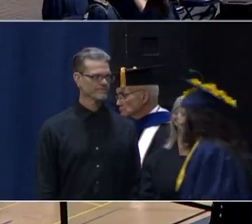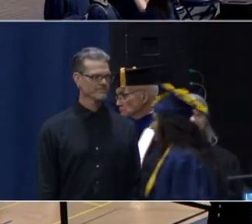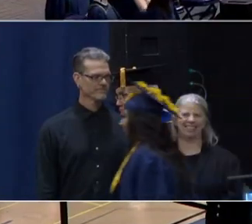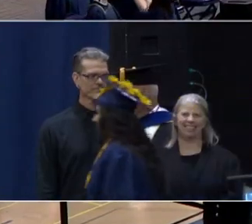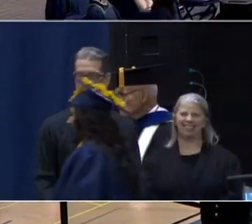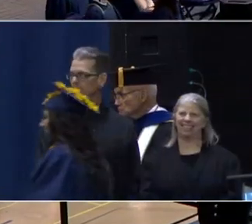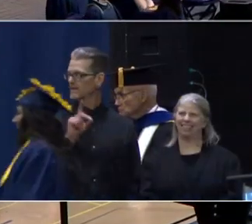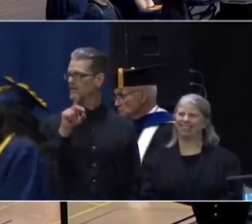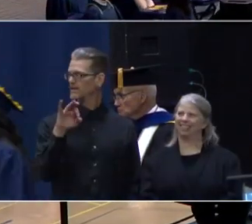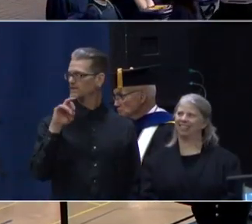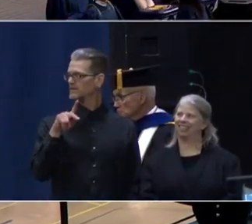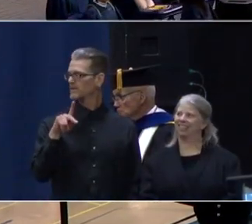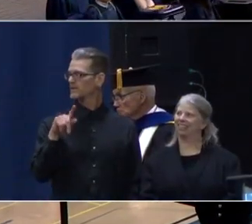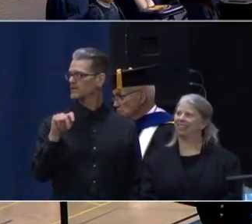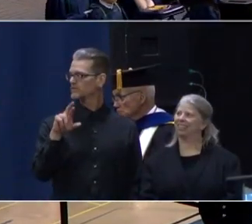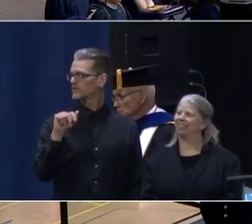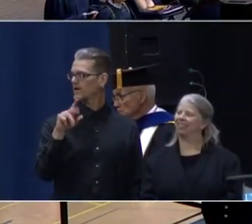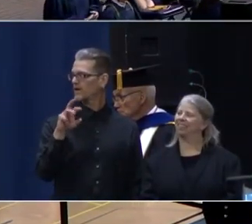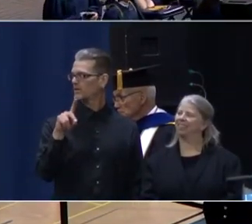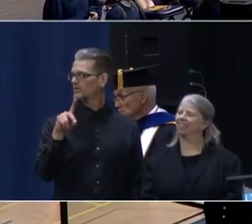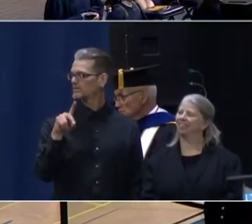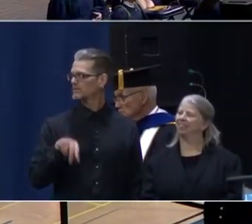Derek Trout.